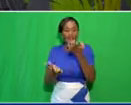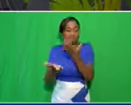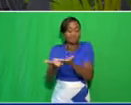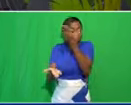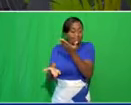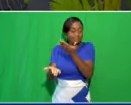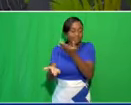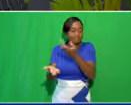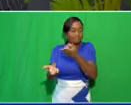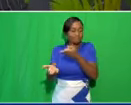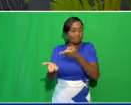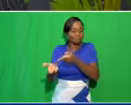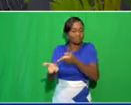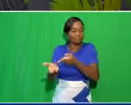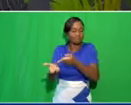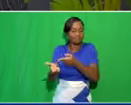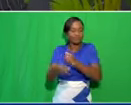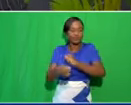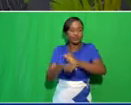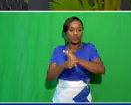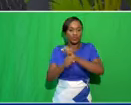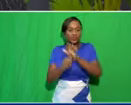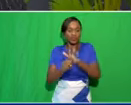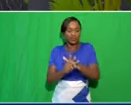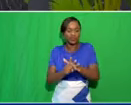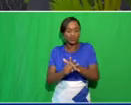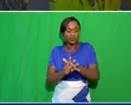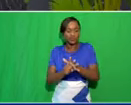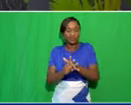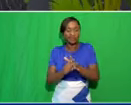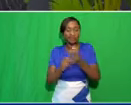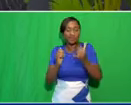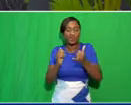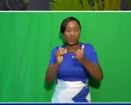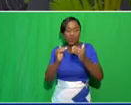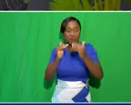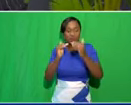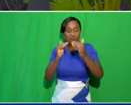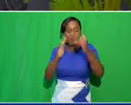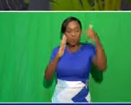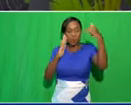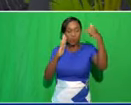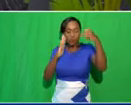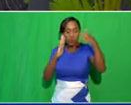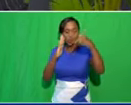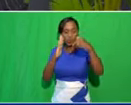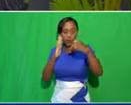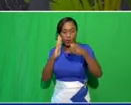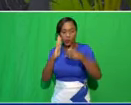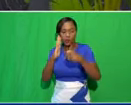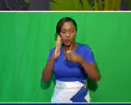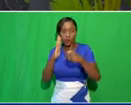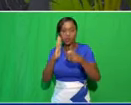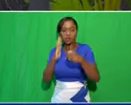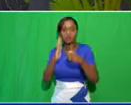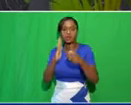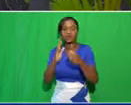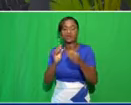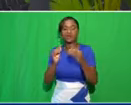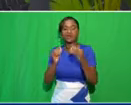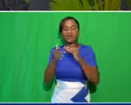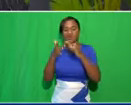suggests that the COVID has created a decline, or if you want to say an increase in the numbers of